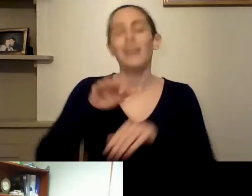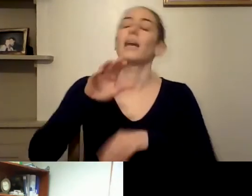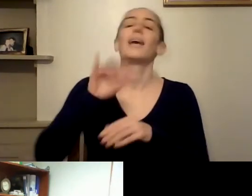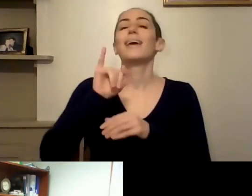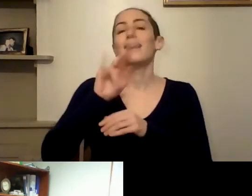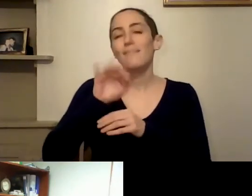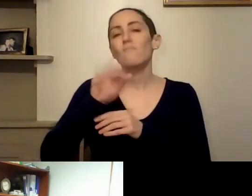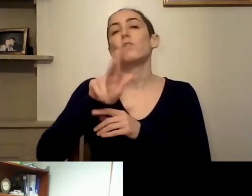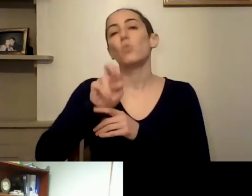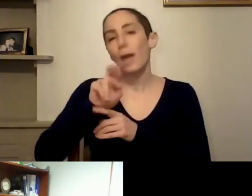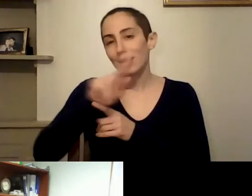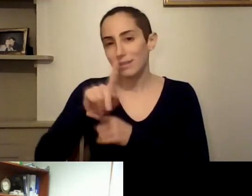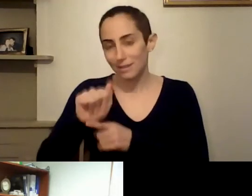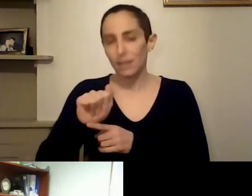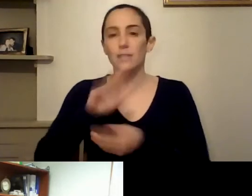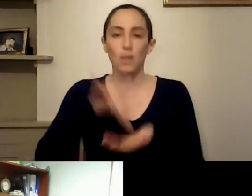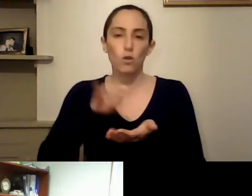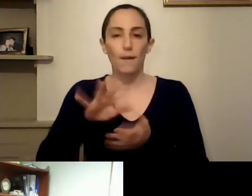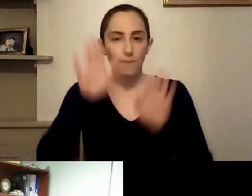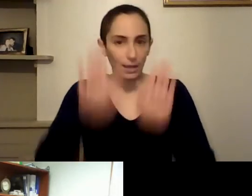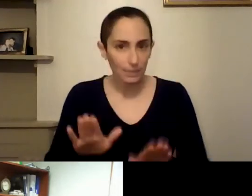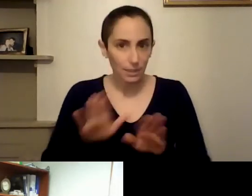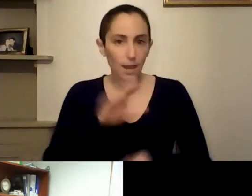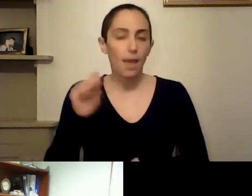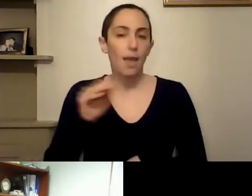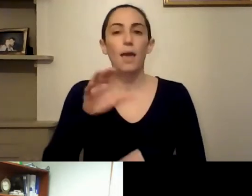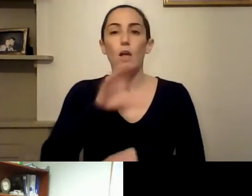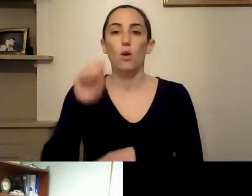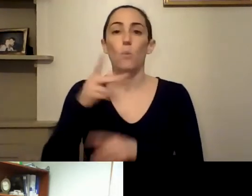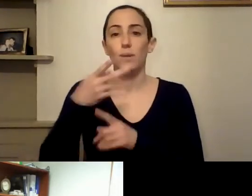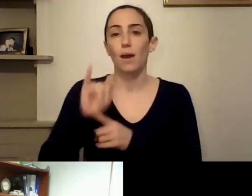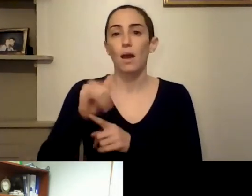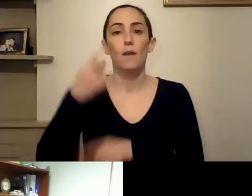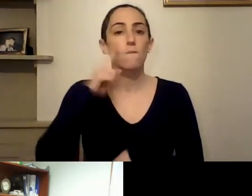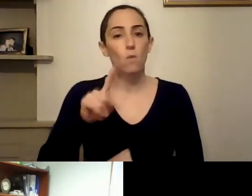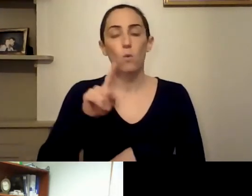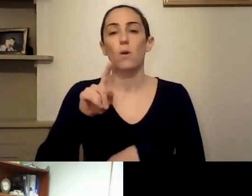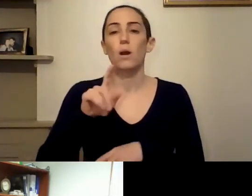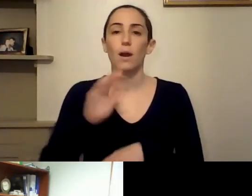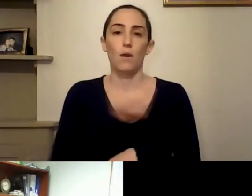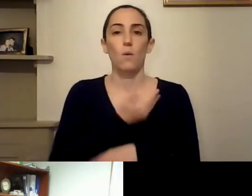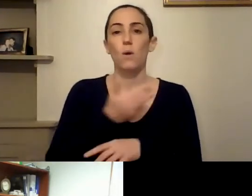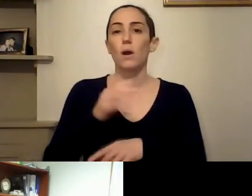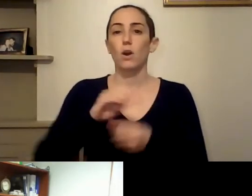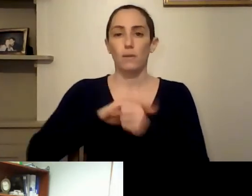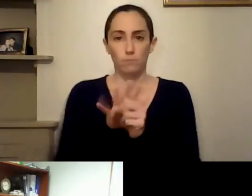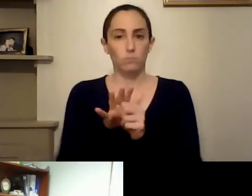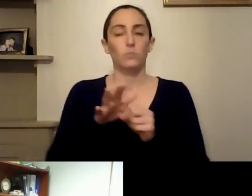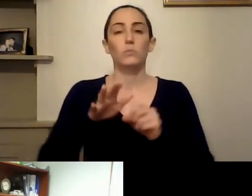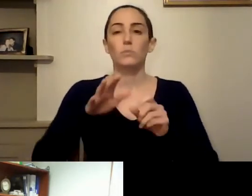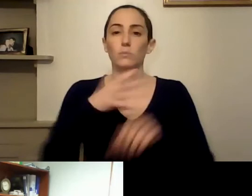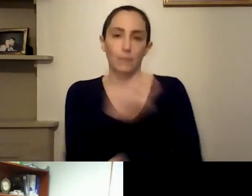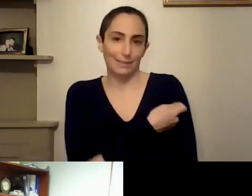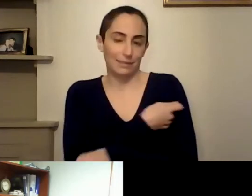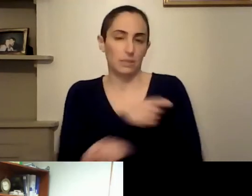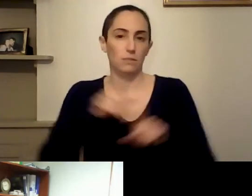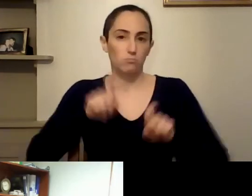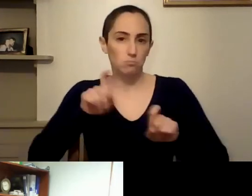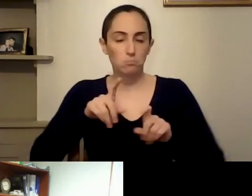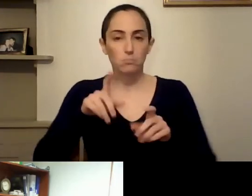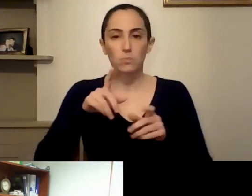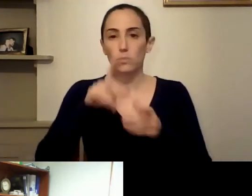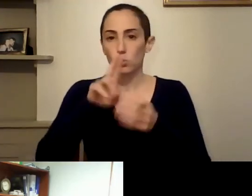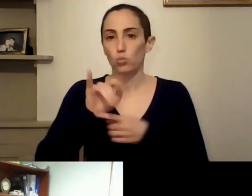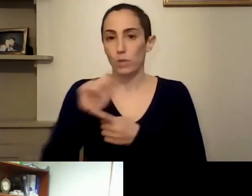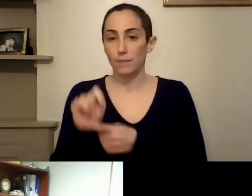co-principal investigator for the UR Vaccine Treatment and Evaluation Unit. Current efforts include the study of the